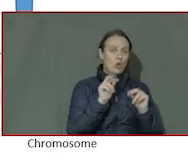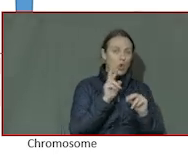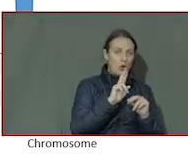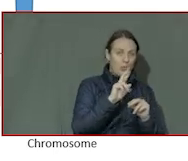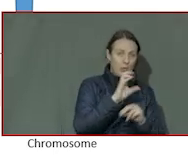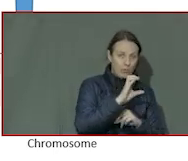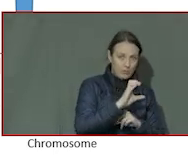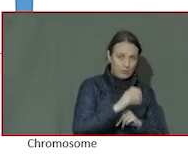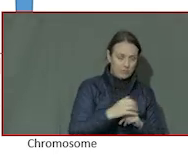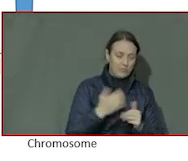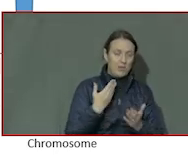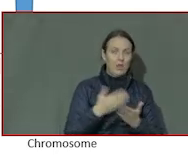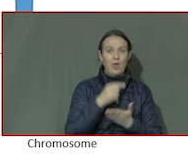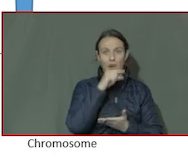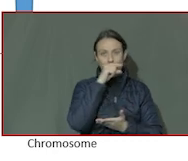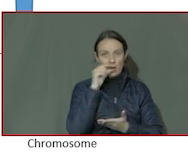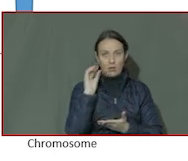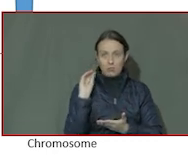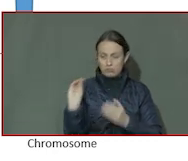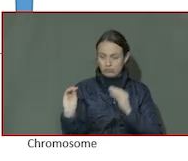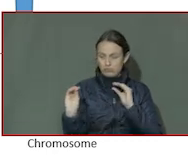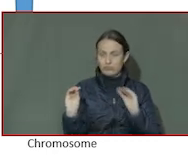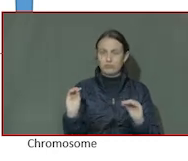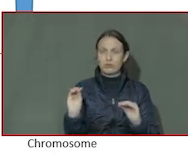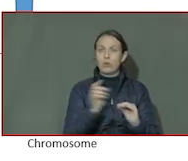chromosome. Why do we say that?